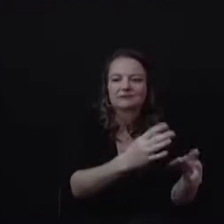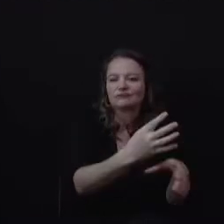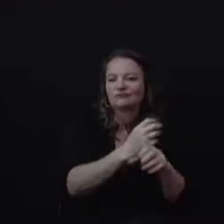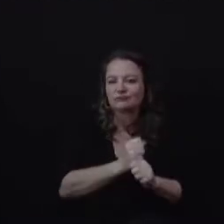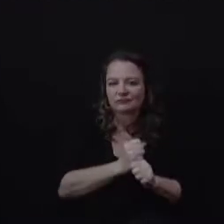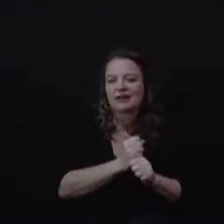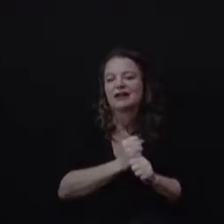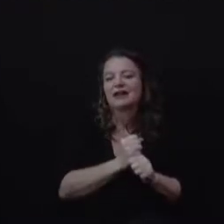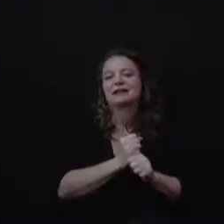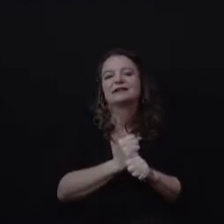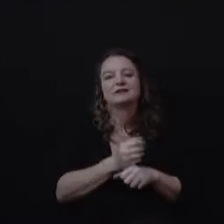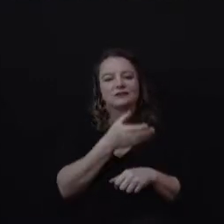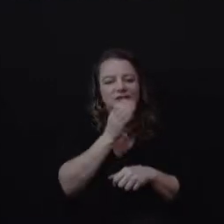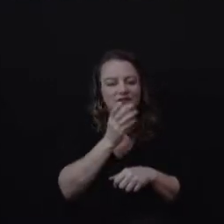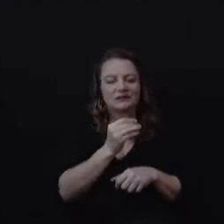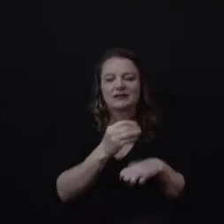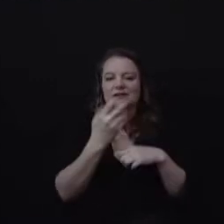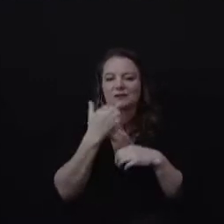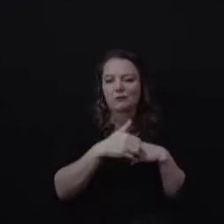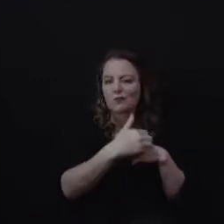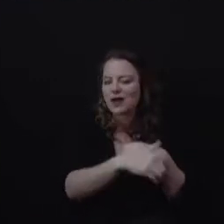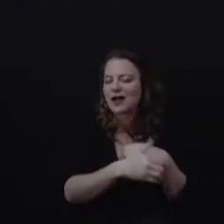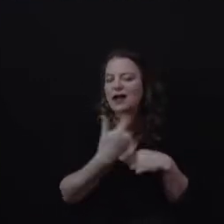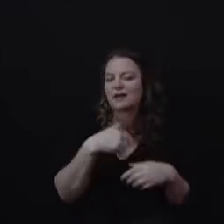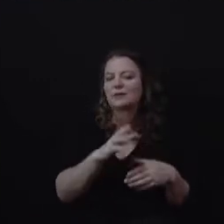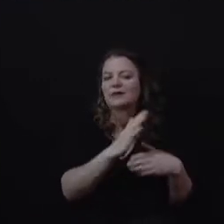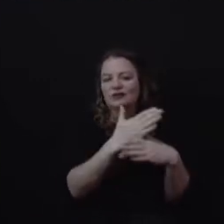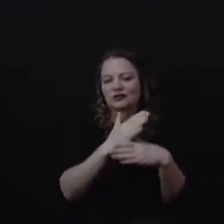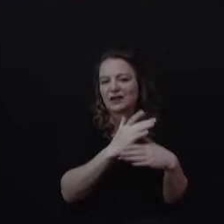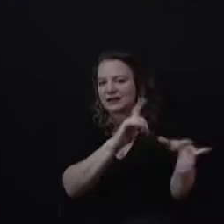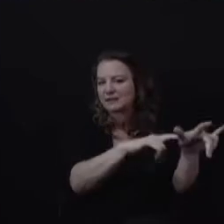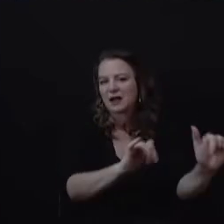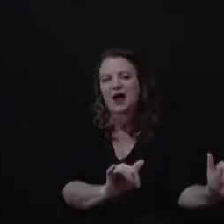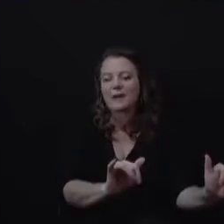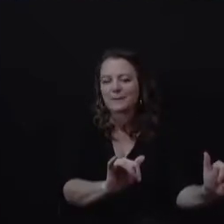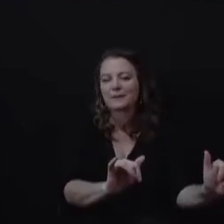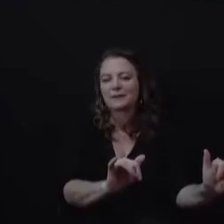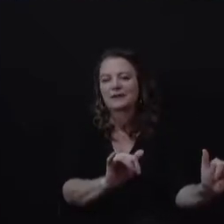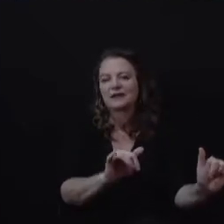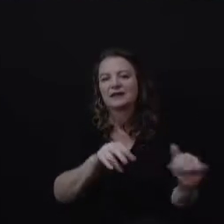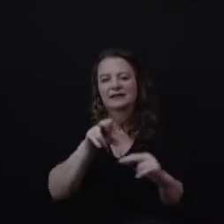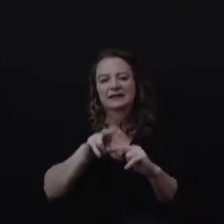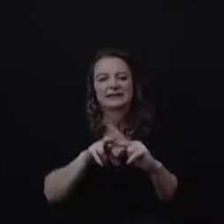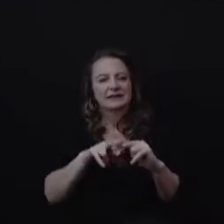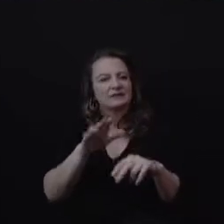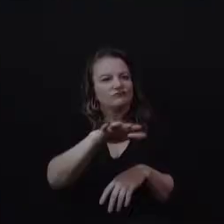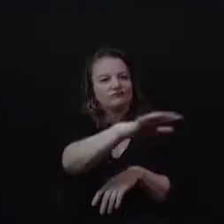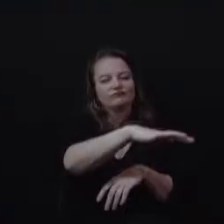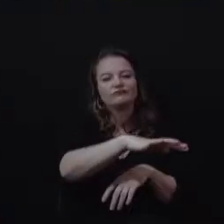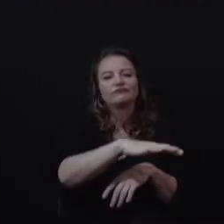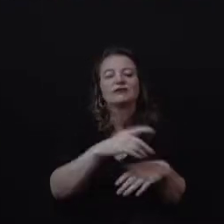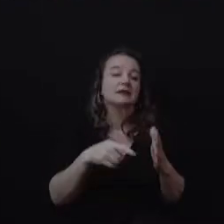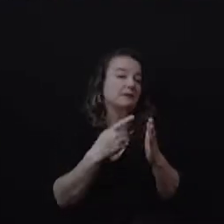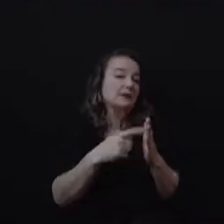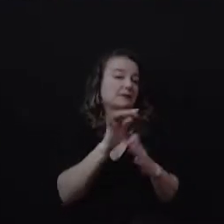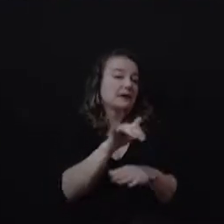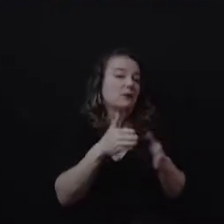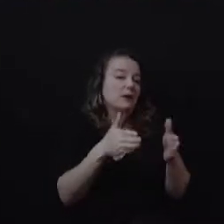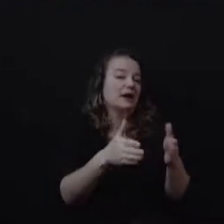the juice and the bread, and we all partake of those elements at the same time, seated around the sanctuary, sometimes we do it that way.